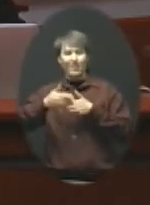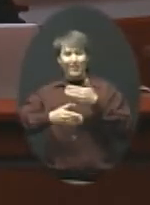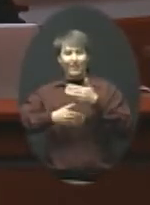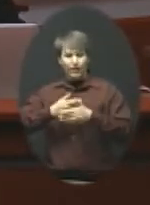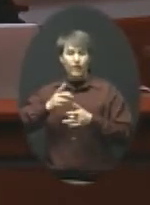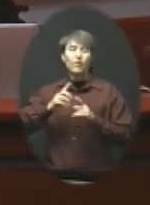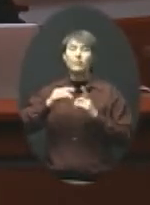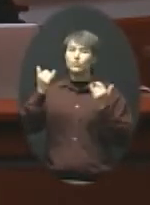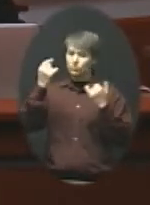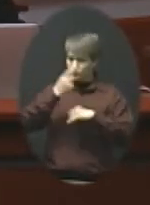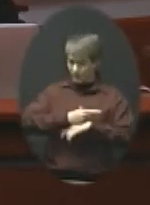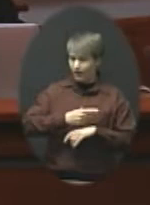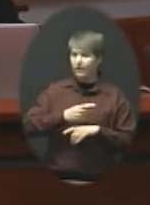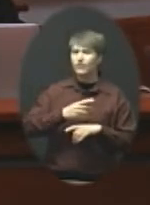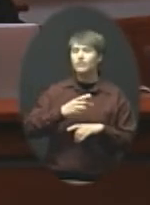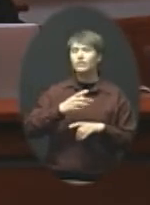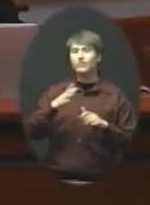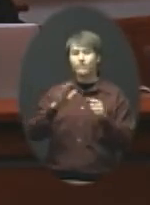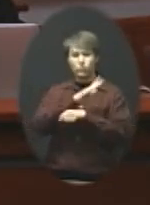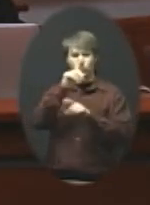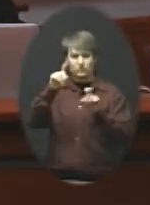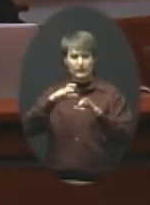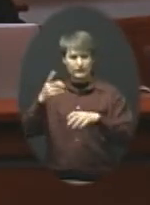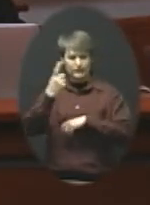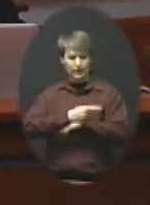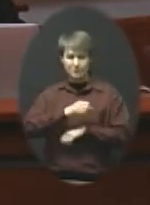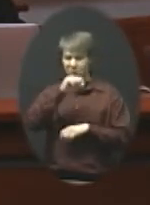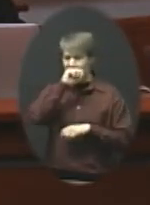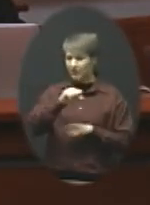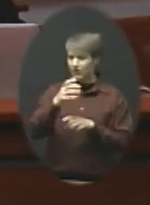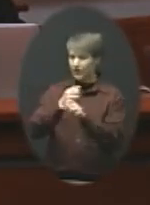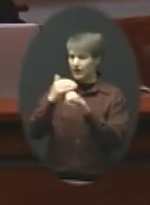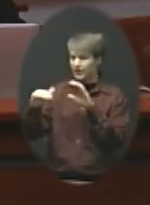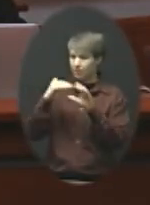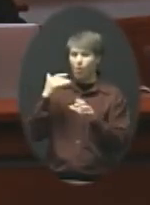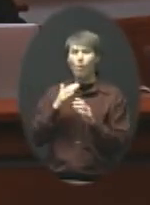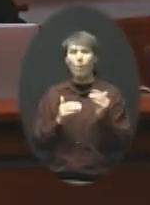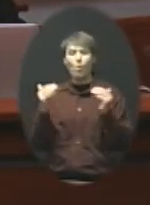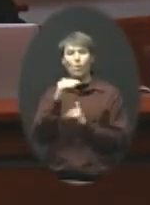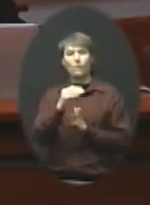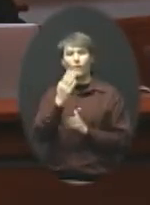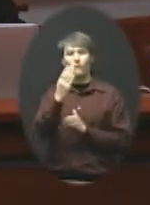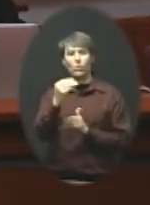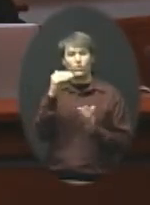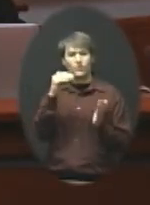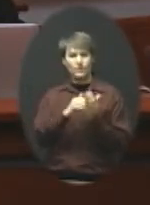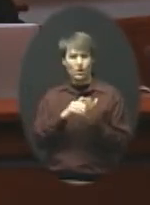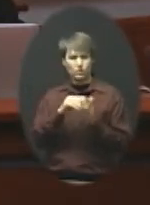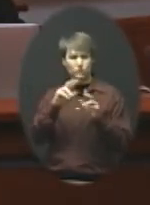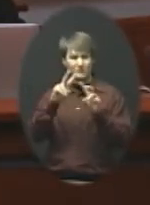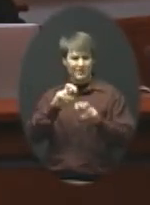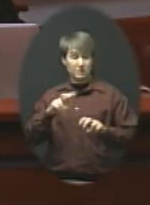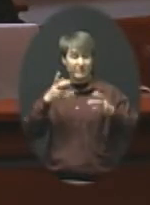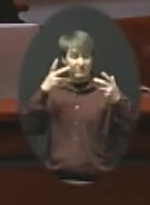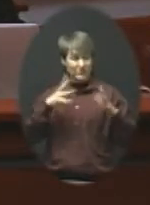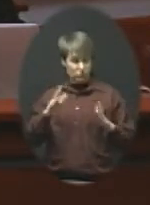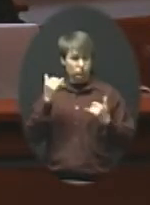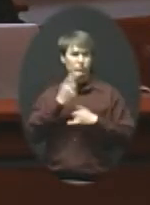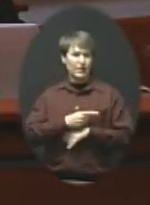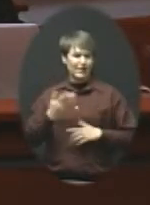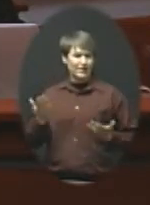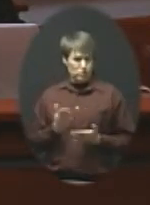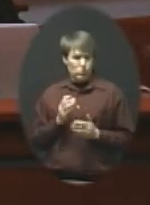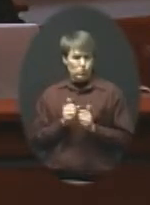full testing day, and we had, I loved it when Mary sent me the email today, over 14,000 assessments were completed in Olathe today.